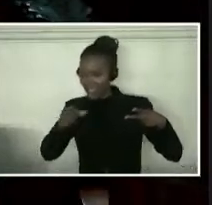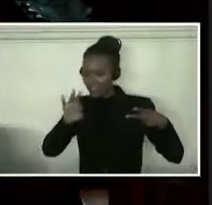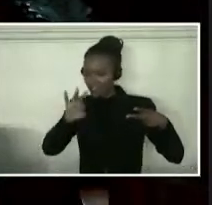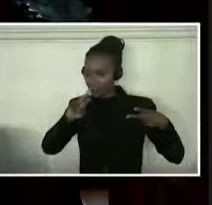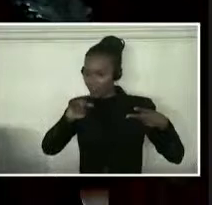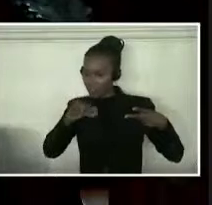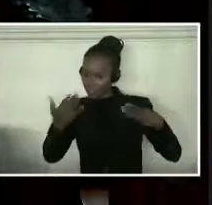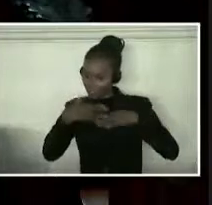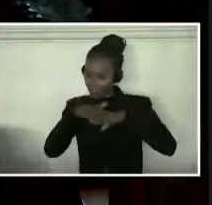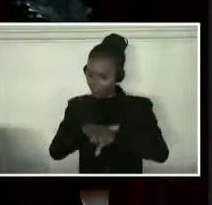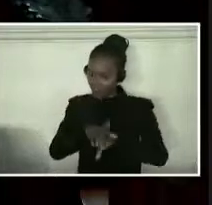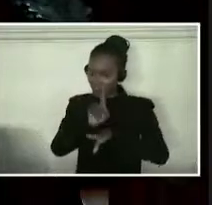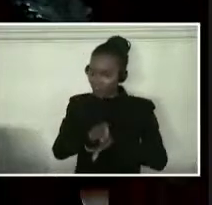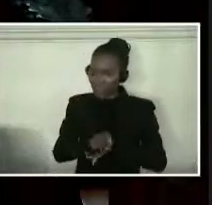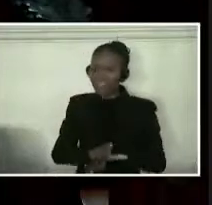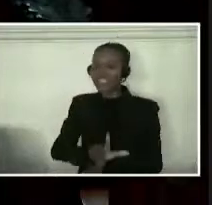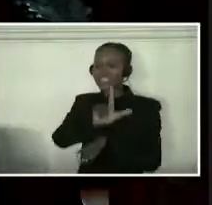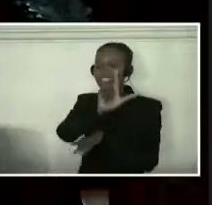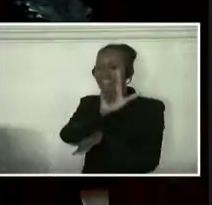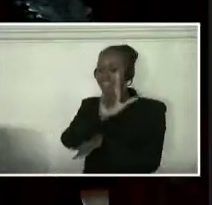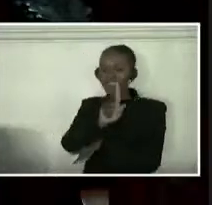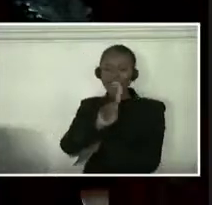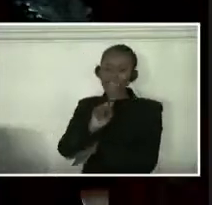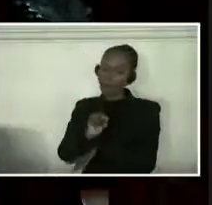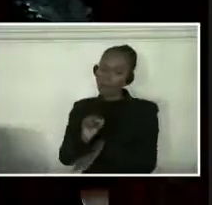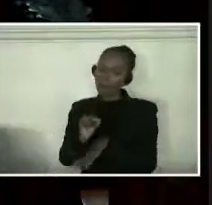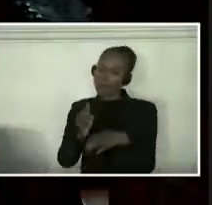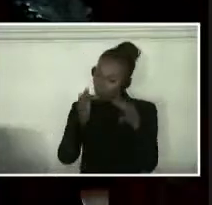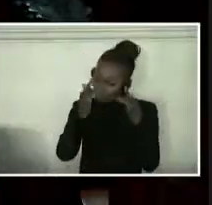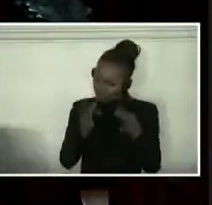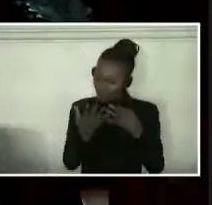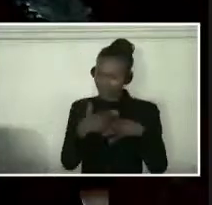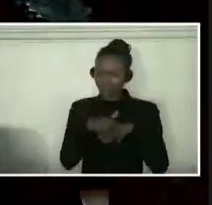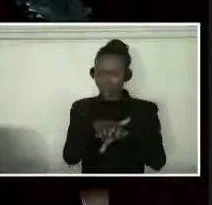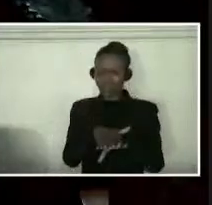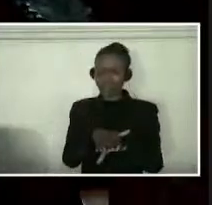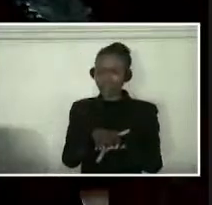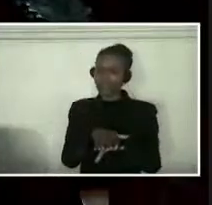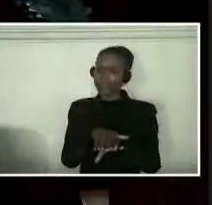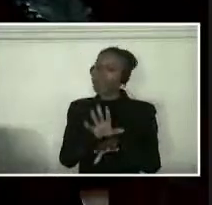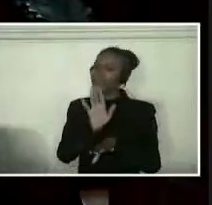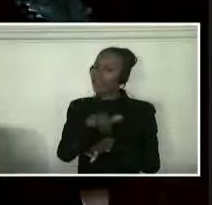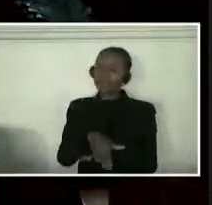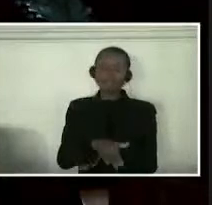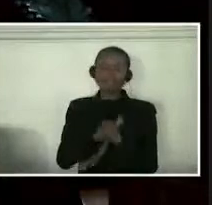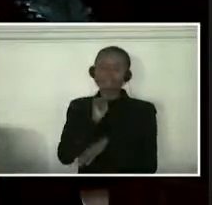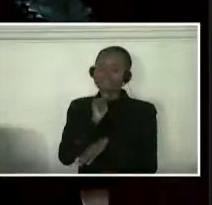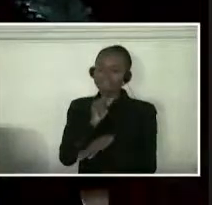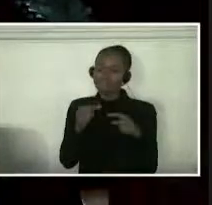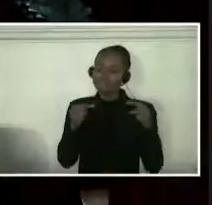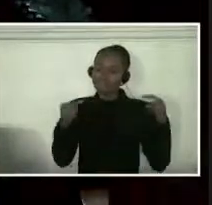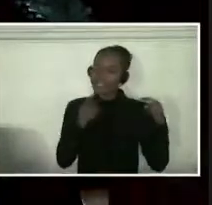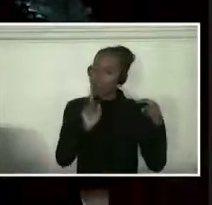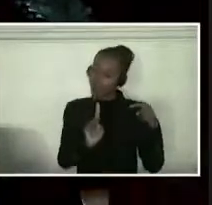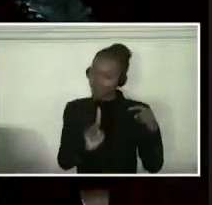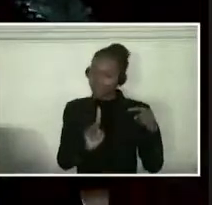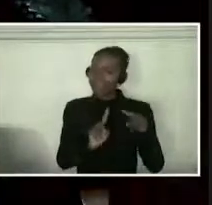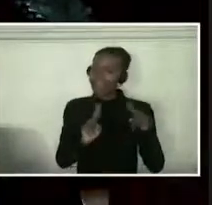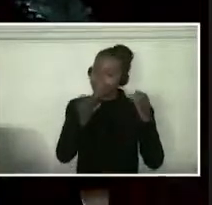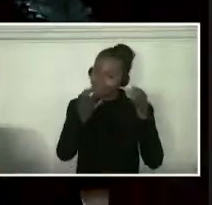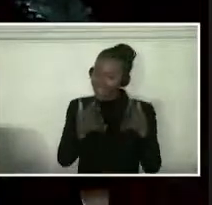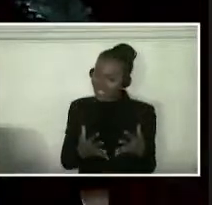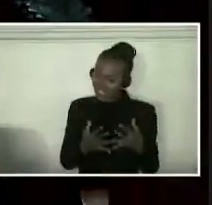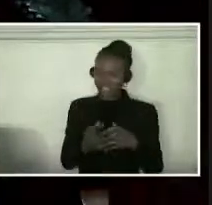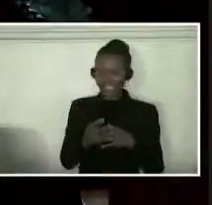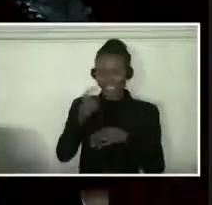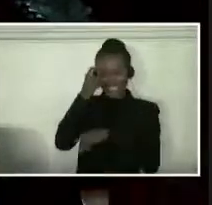kilometers open only seven kilometers despite the opposition it in it does not make financial